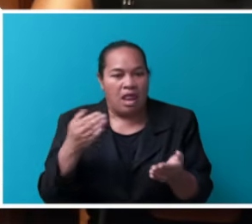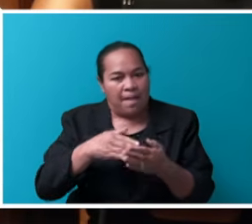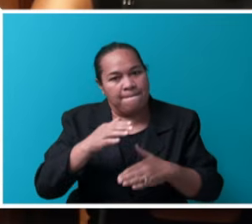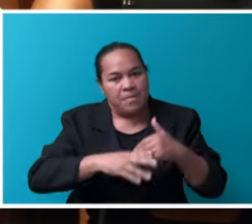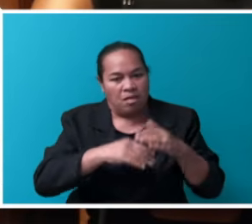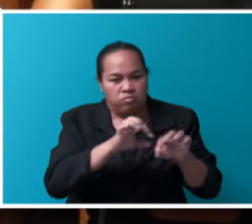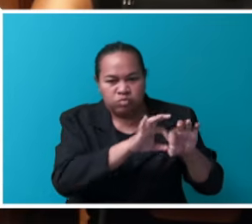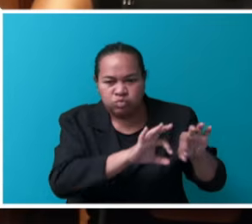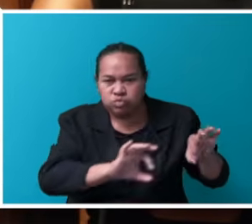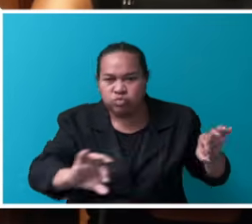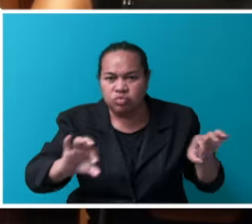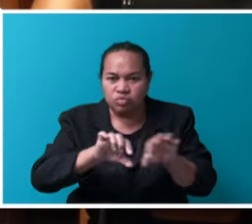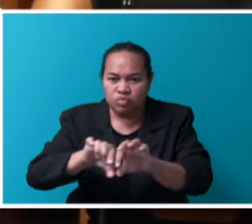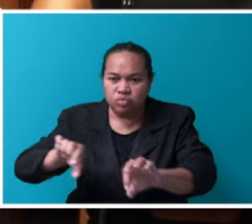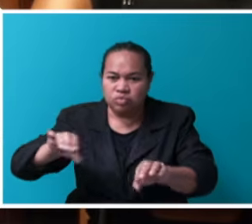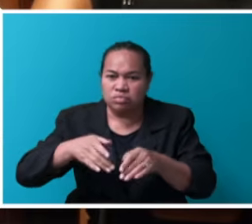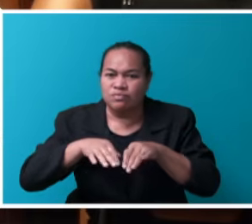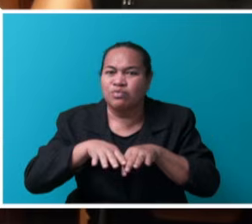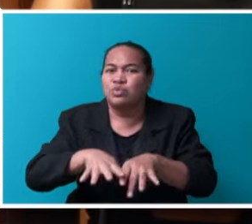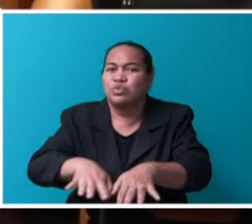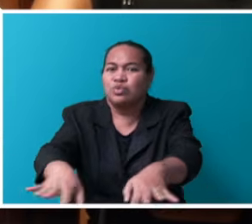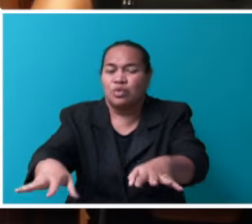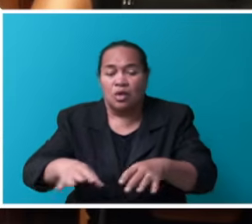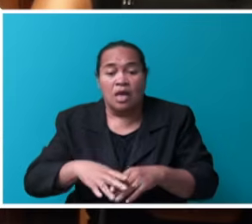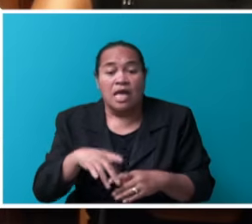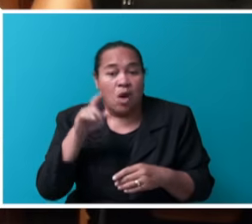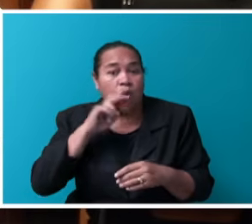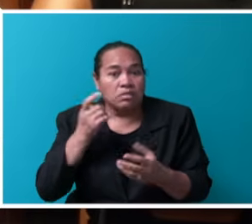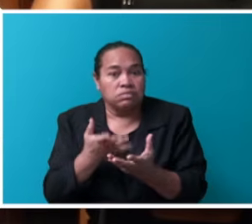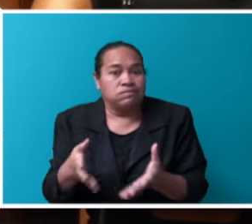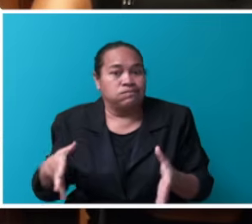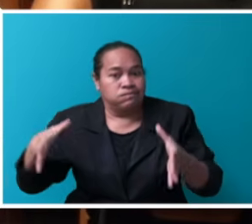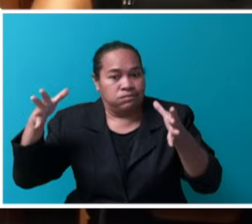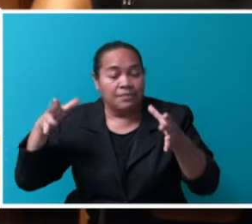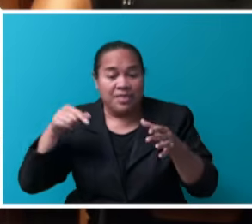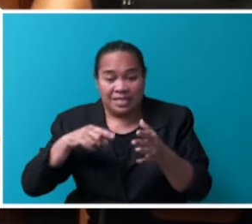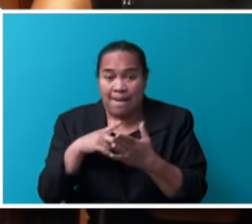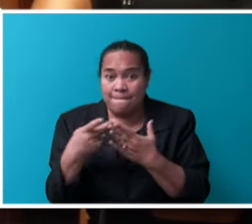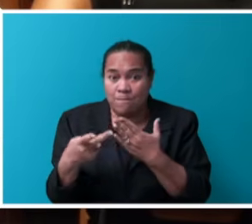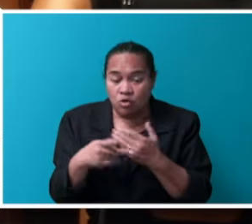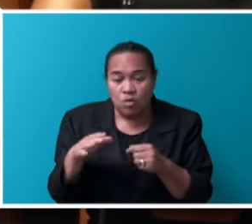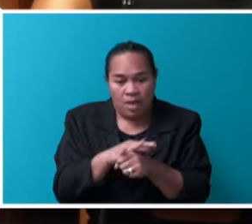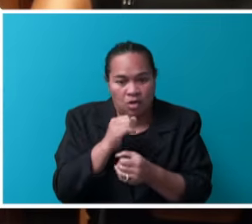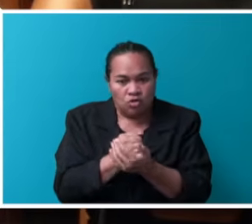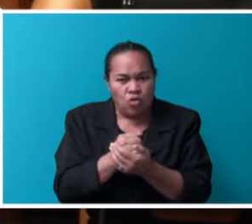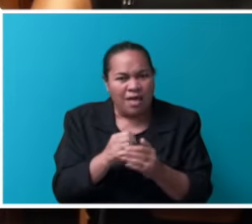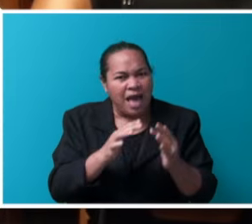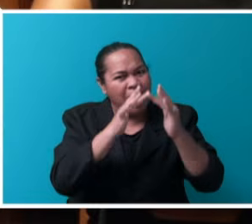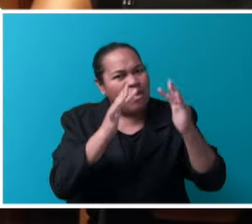the 5 megaliter reservoirs. This project will ensure that the elevated areas such as